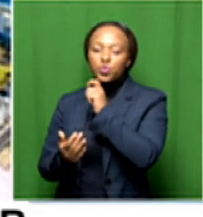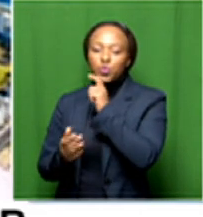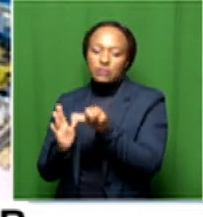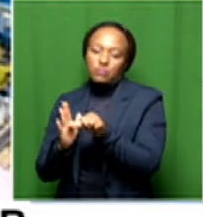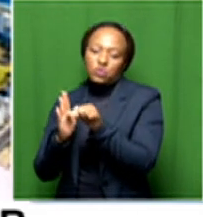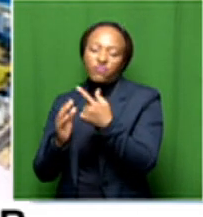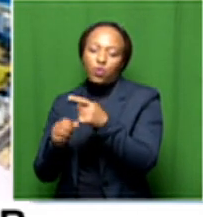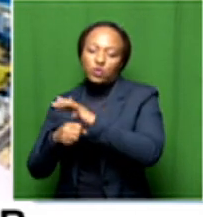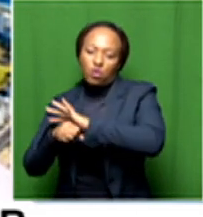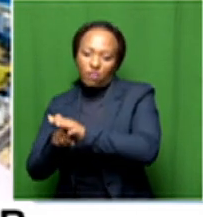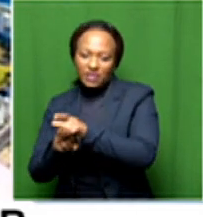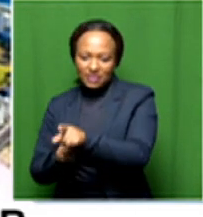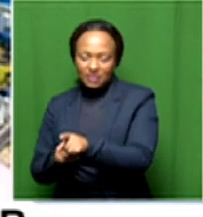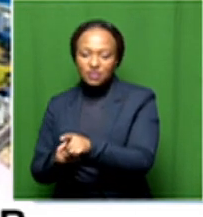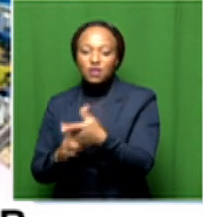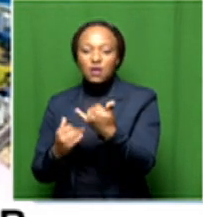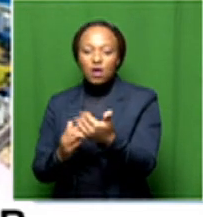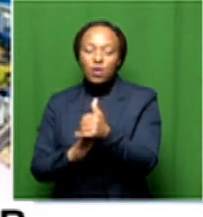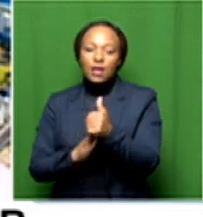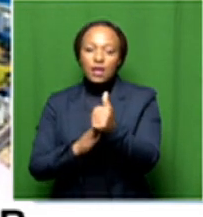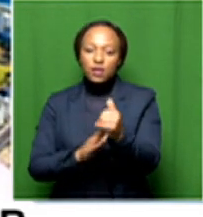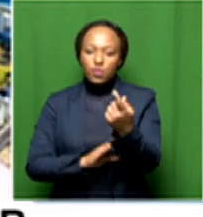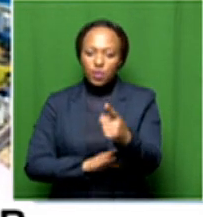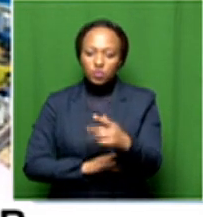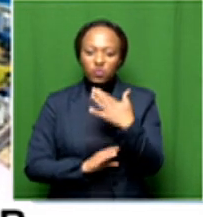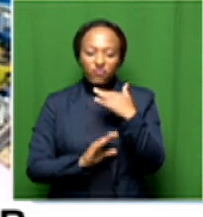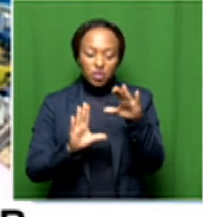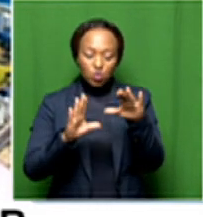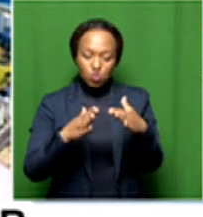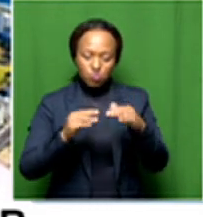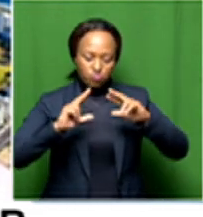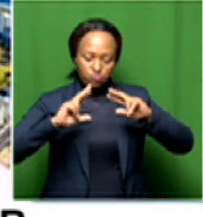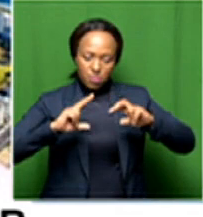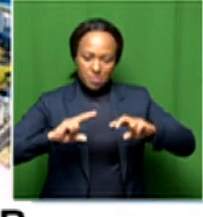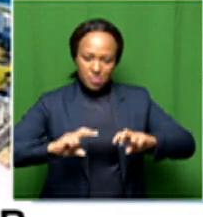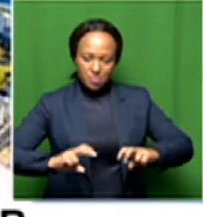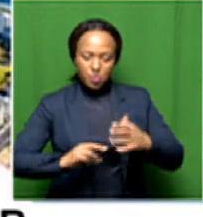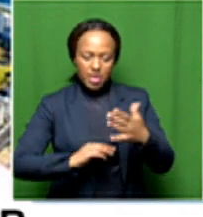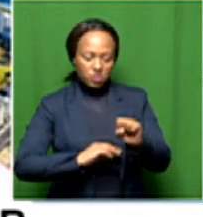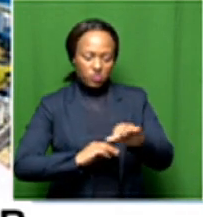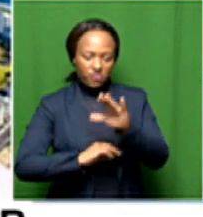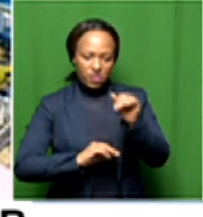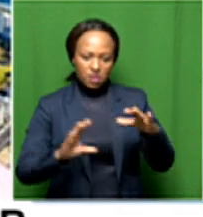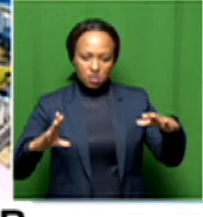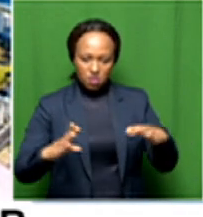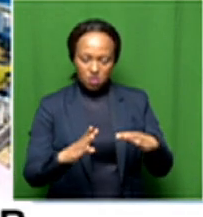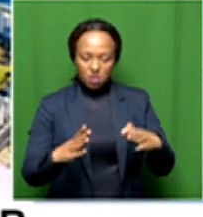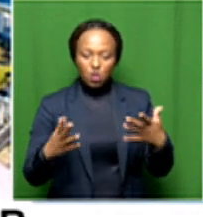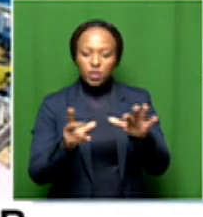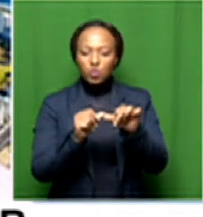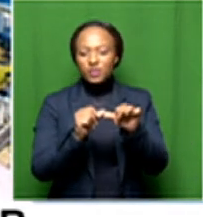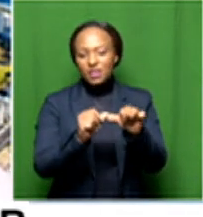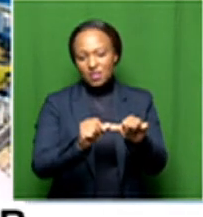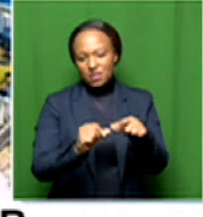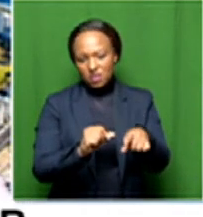for COVID-19, and that's led to a group of investigators in South Africa going ahead